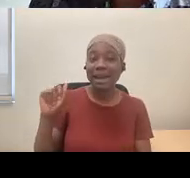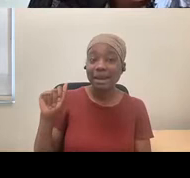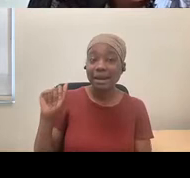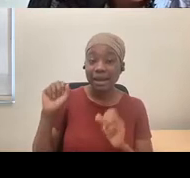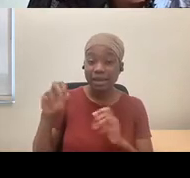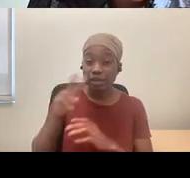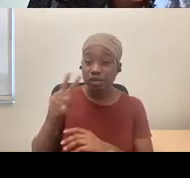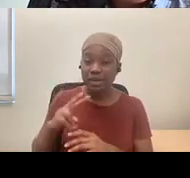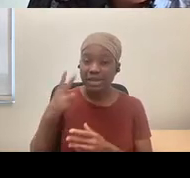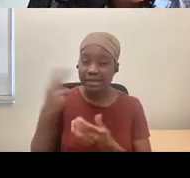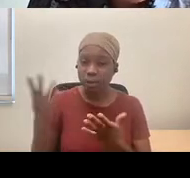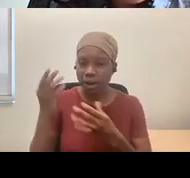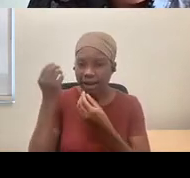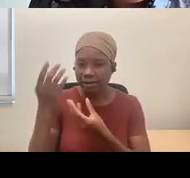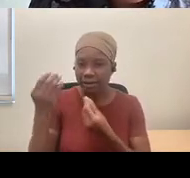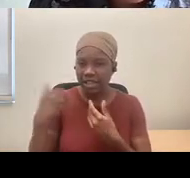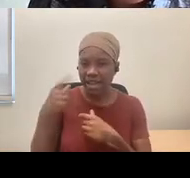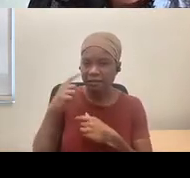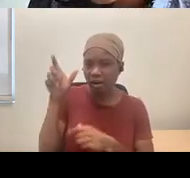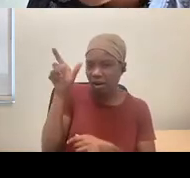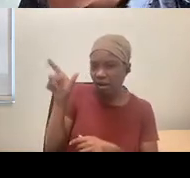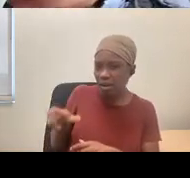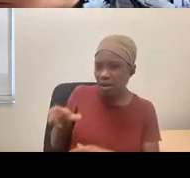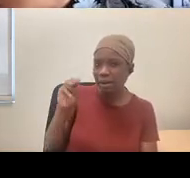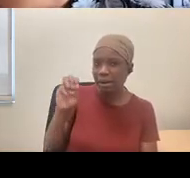what information is over there in the metadata?